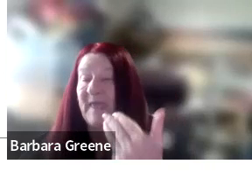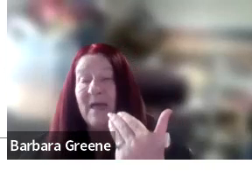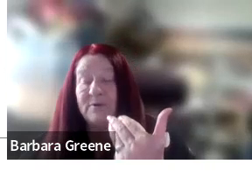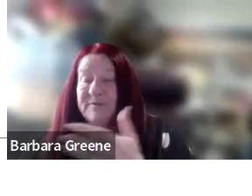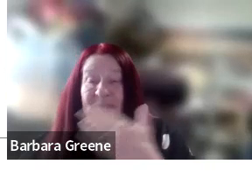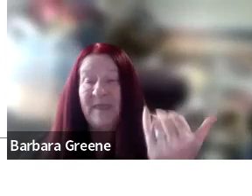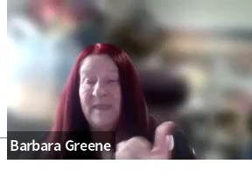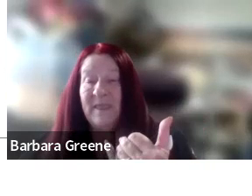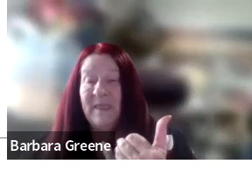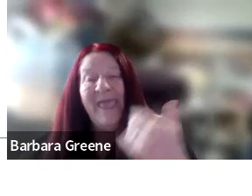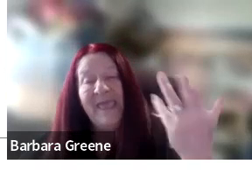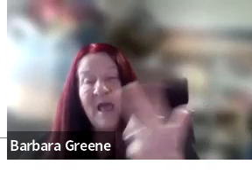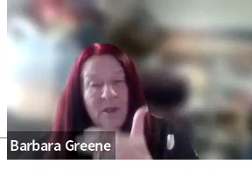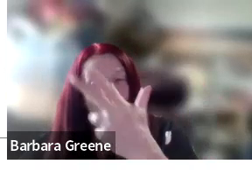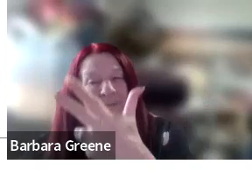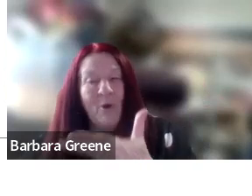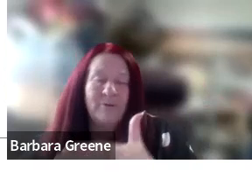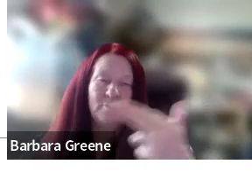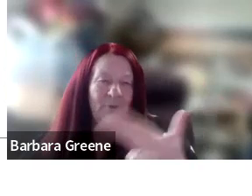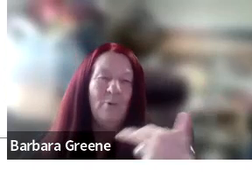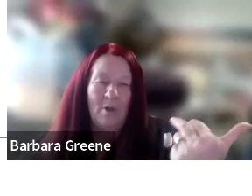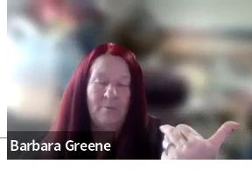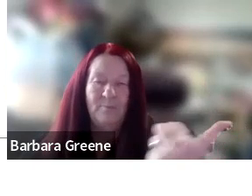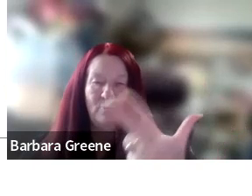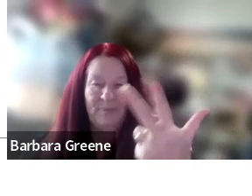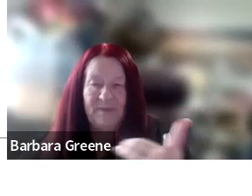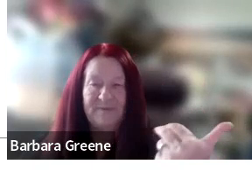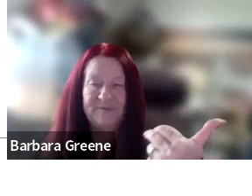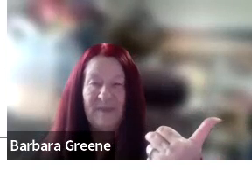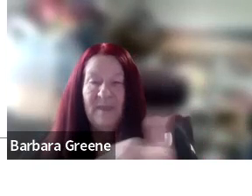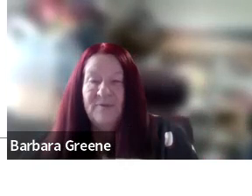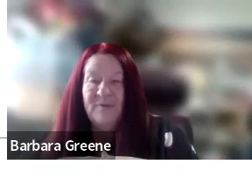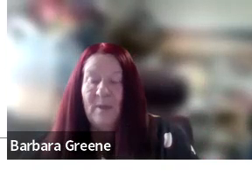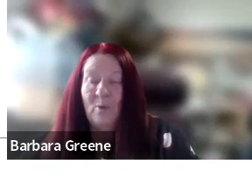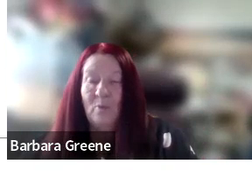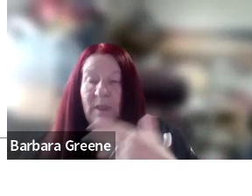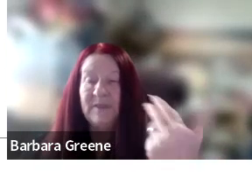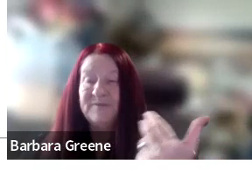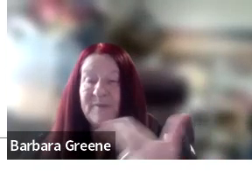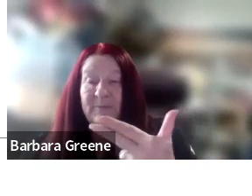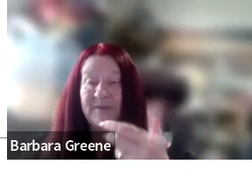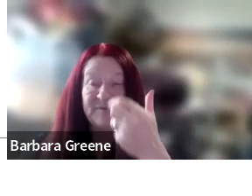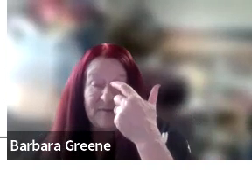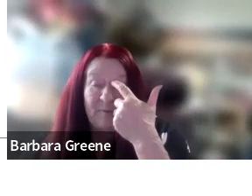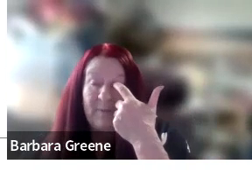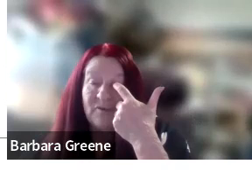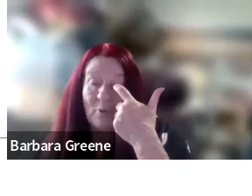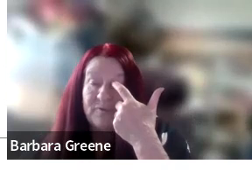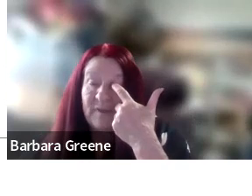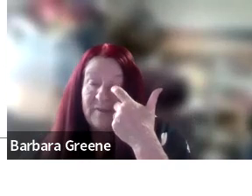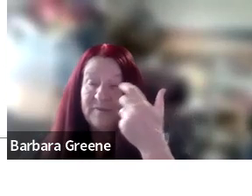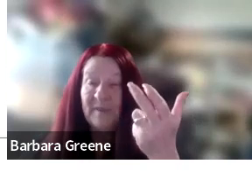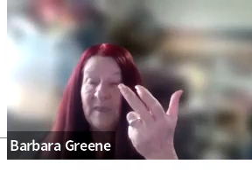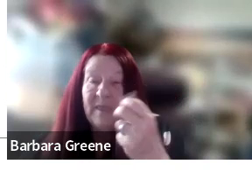seek us out and say, hey, how can we partner with you all with this? So in some cases, if it makes